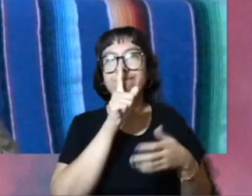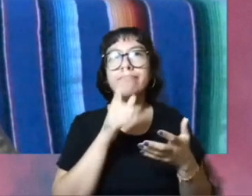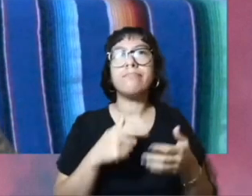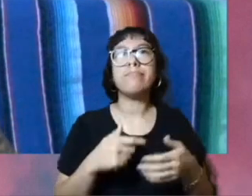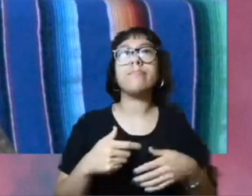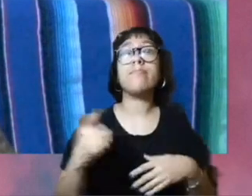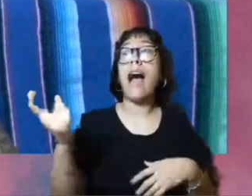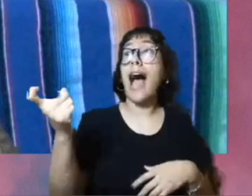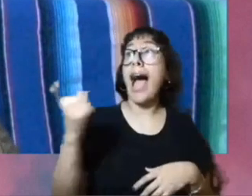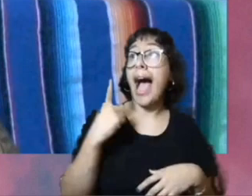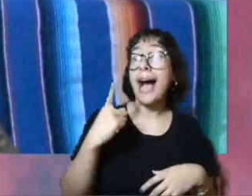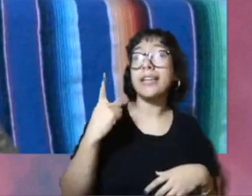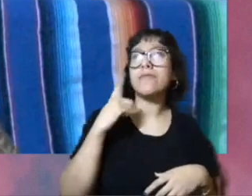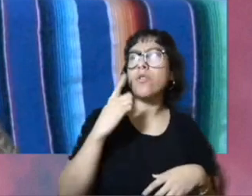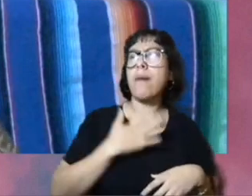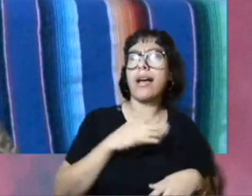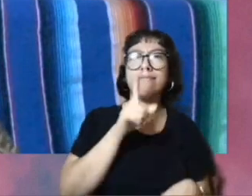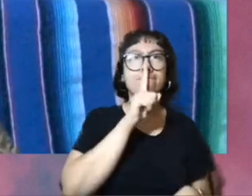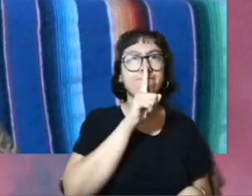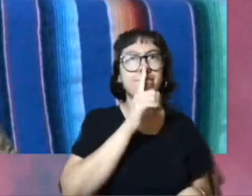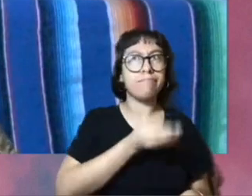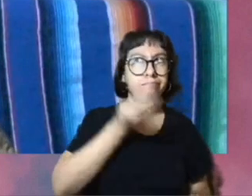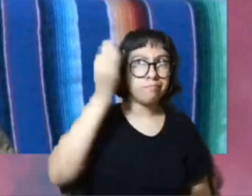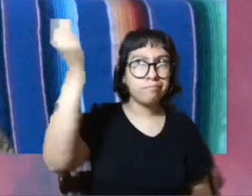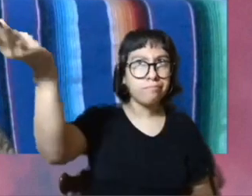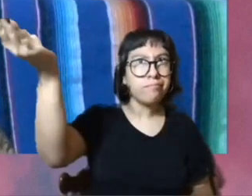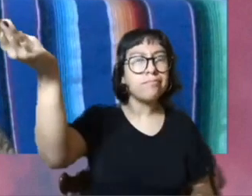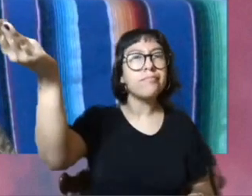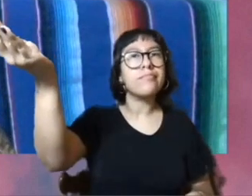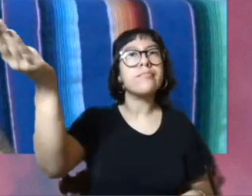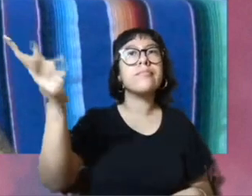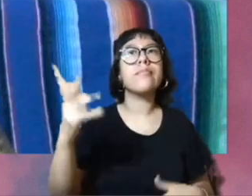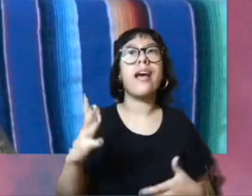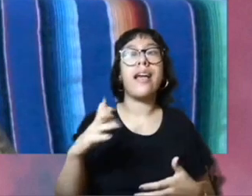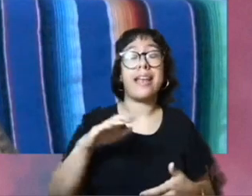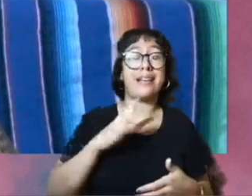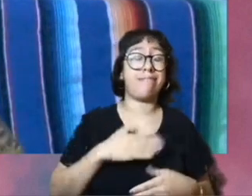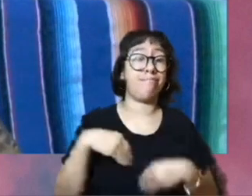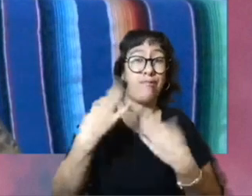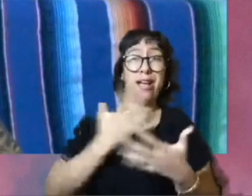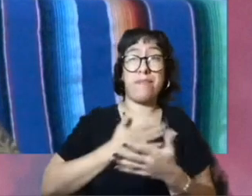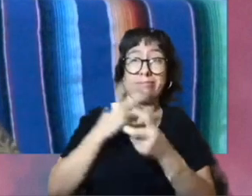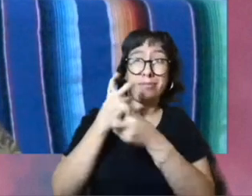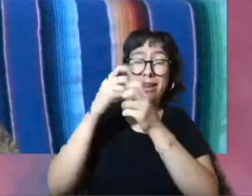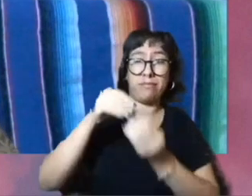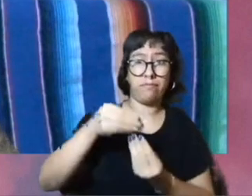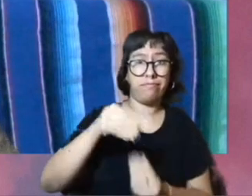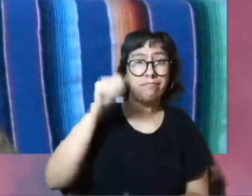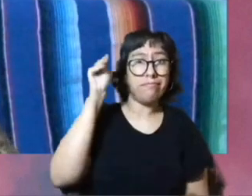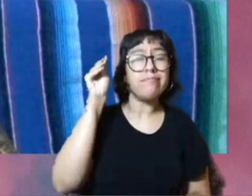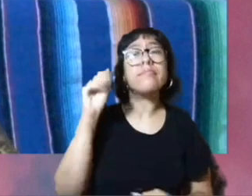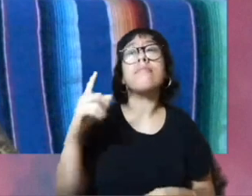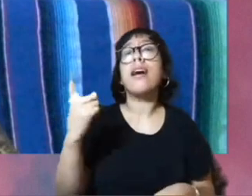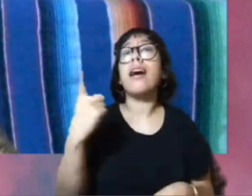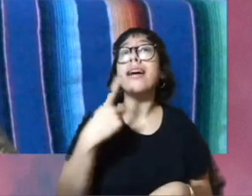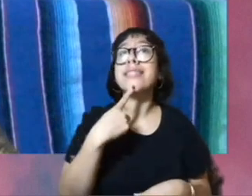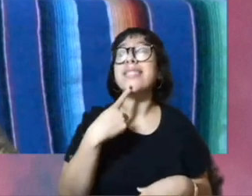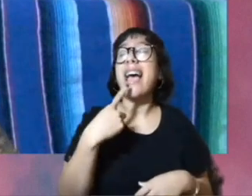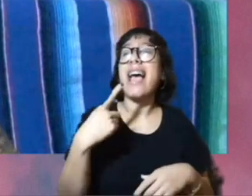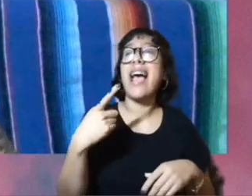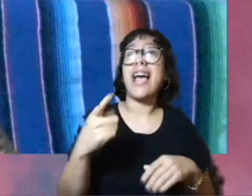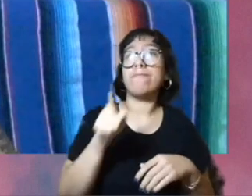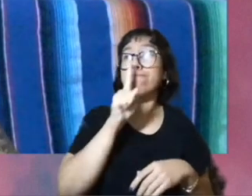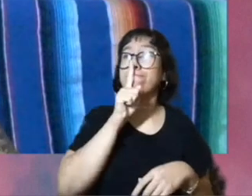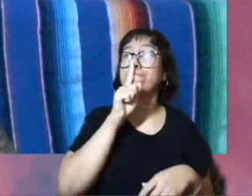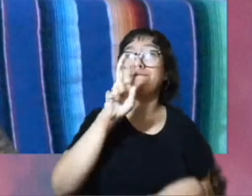asked for my redacted and I hand over my spine. There are a million ways to say redacted, and I have